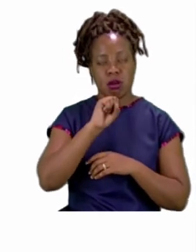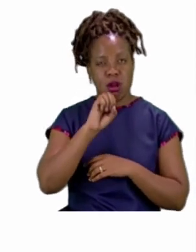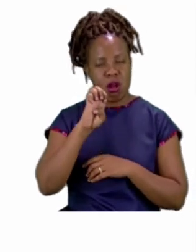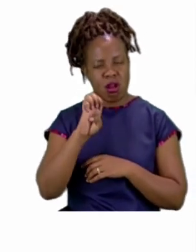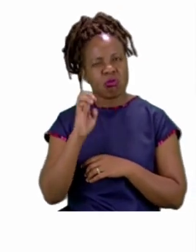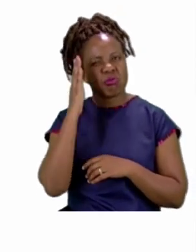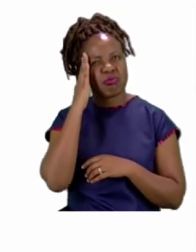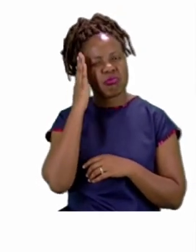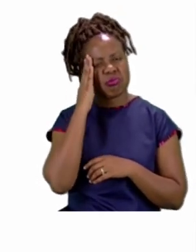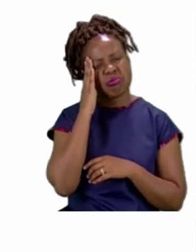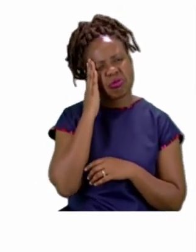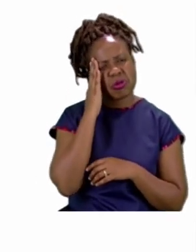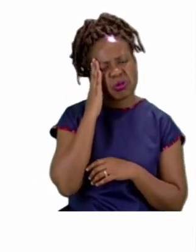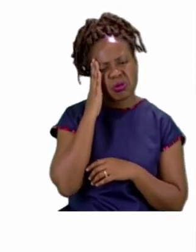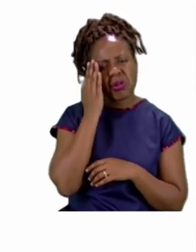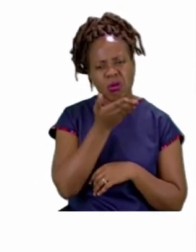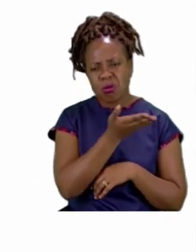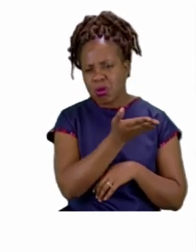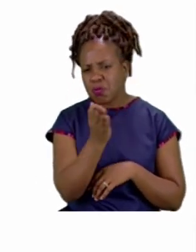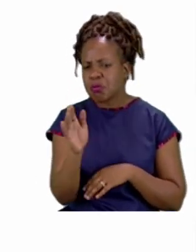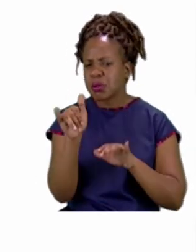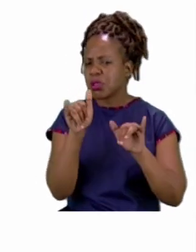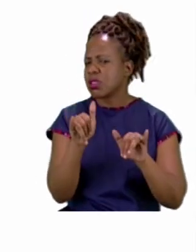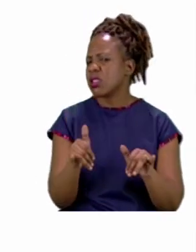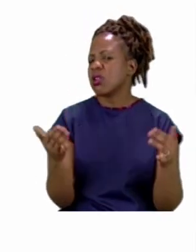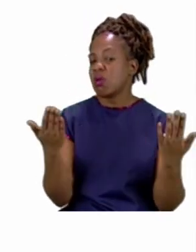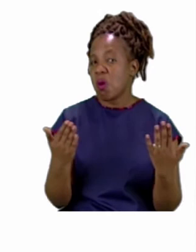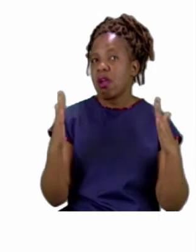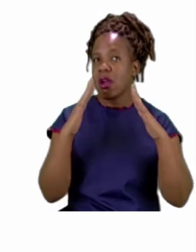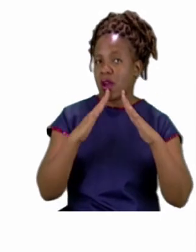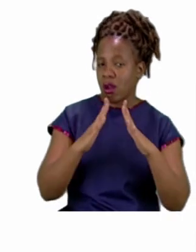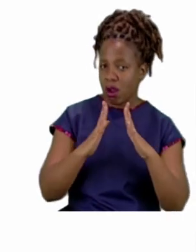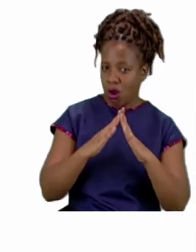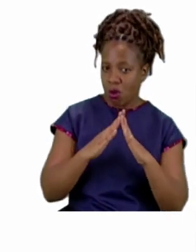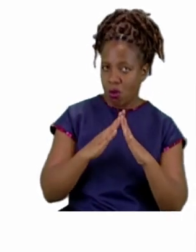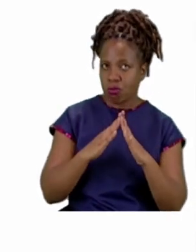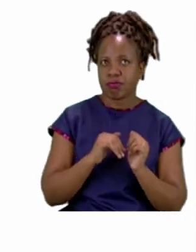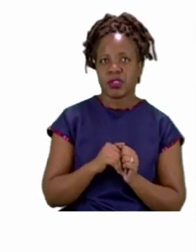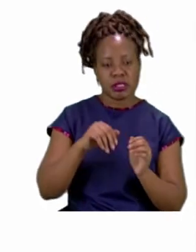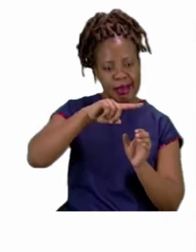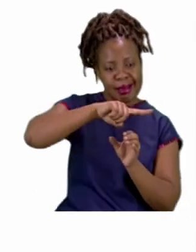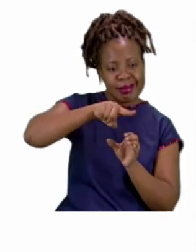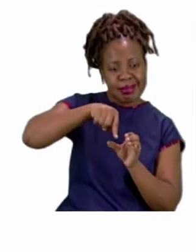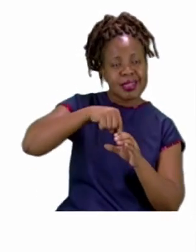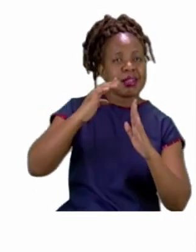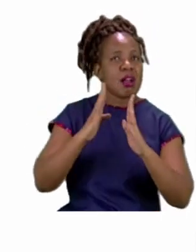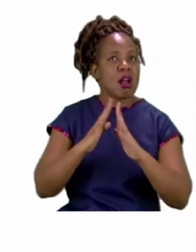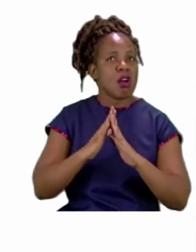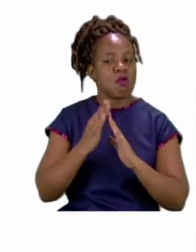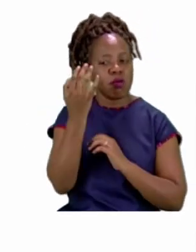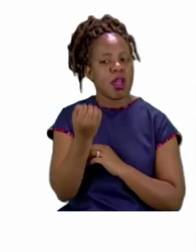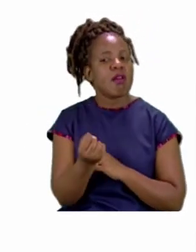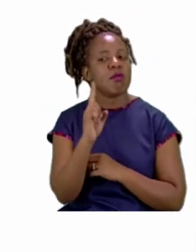in some sort of house. And inside the house, we have what we call rooms. These are spaces that